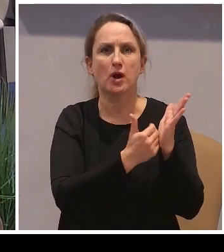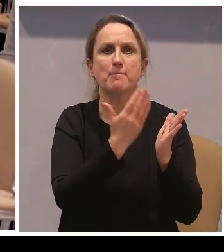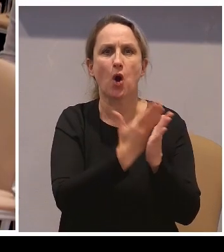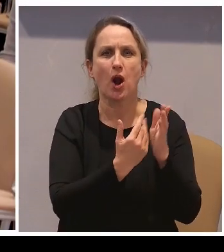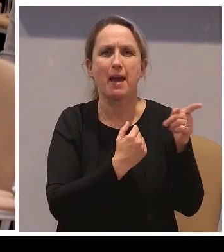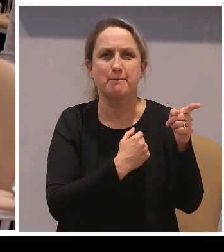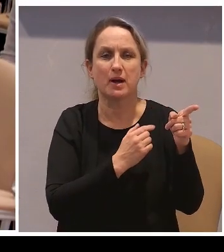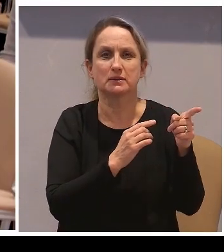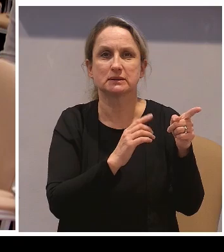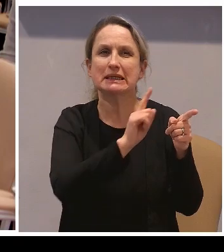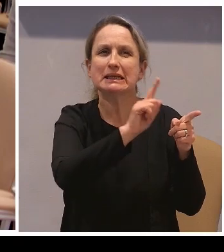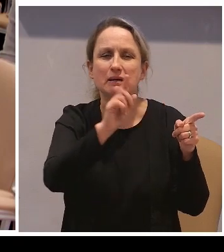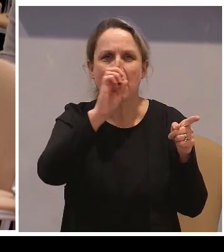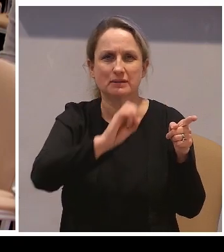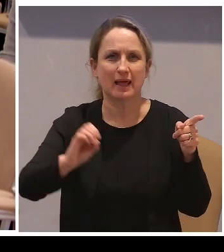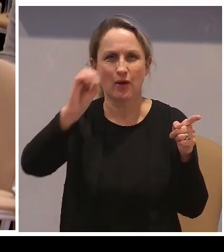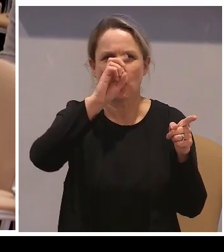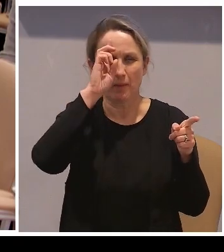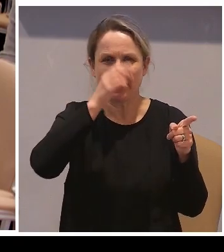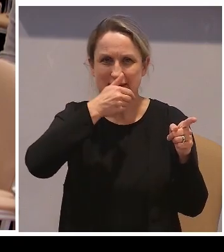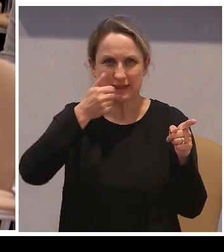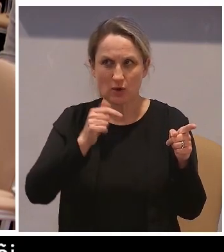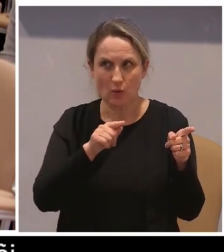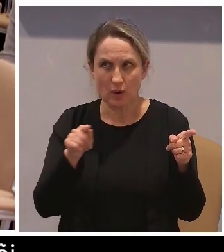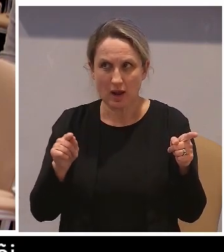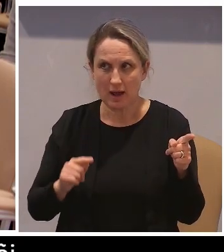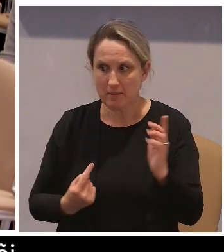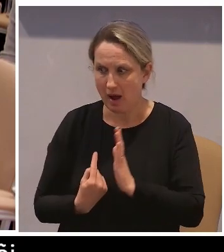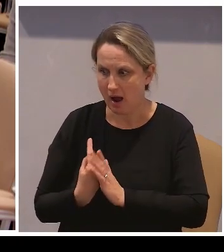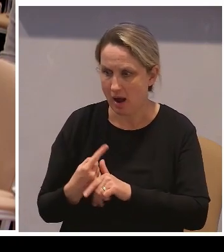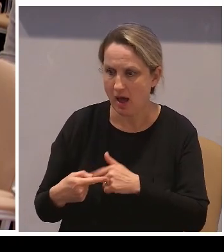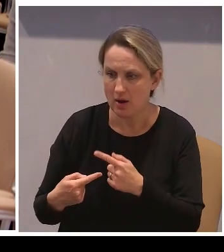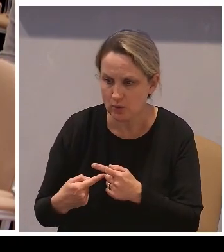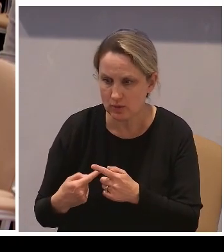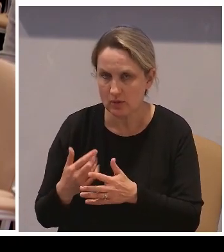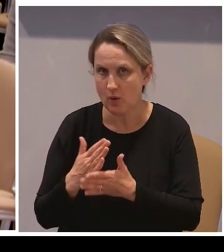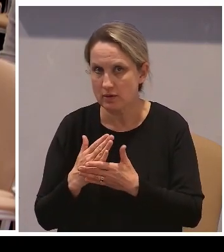In the early access context, you should address Roche.